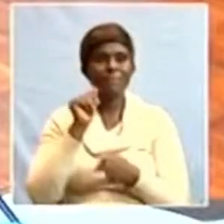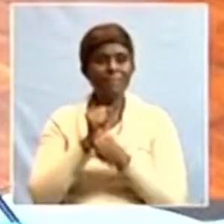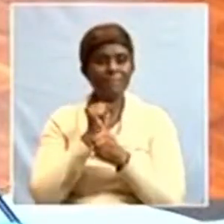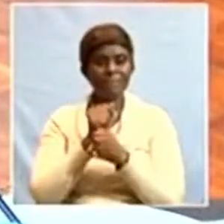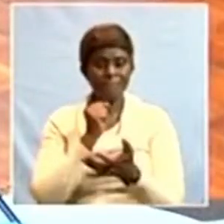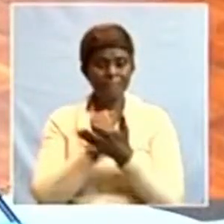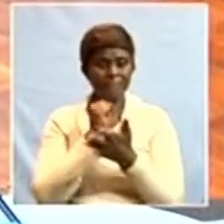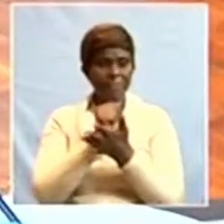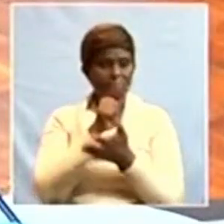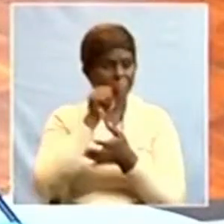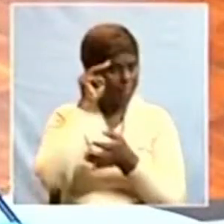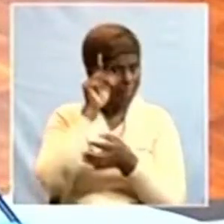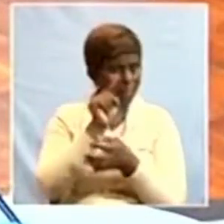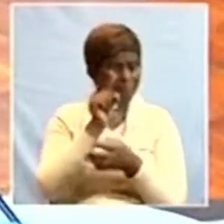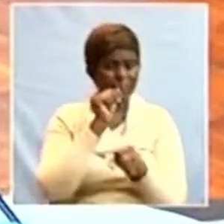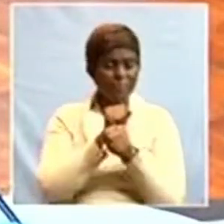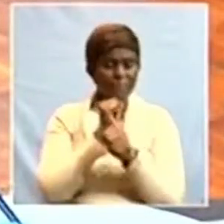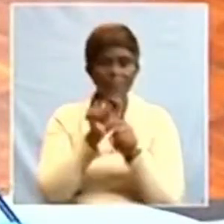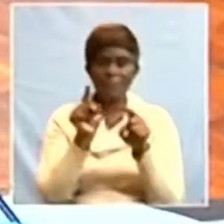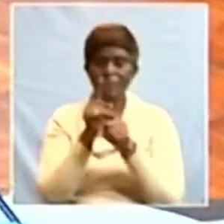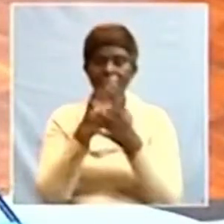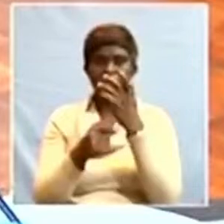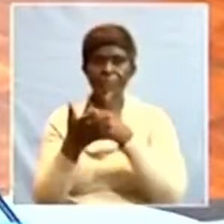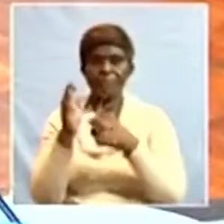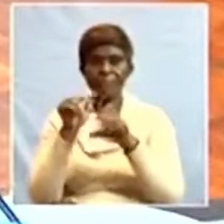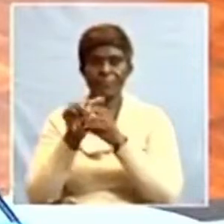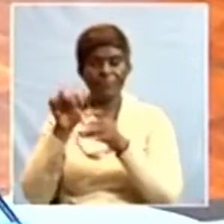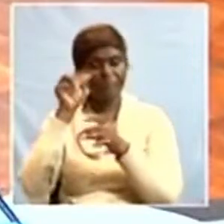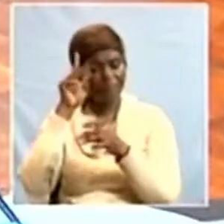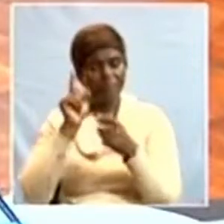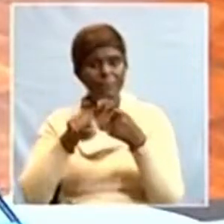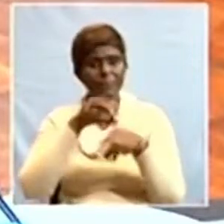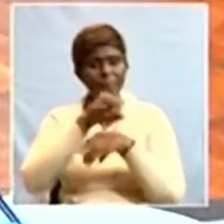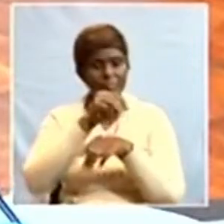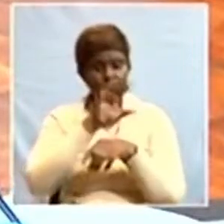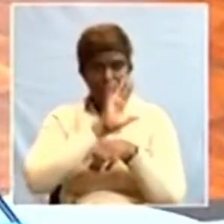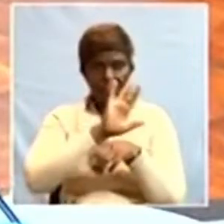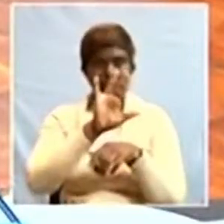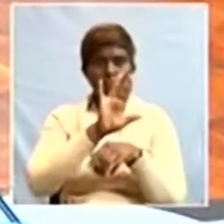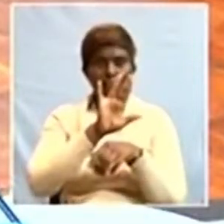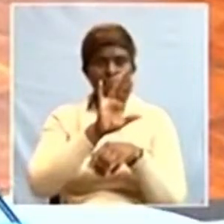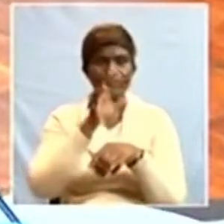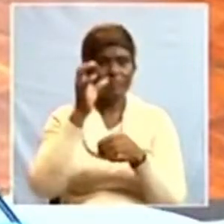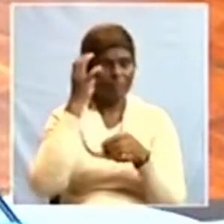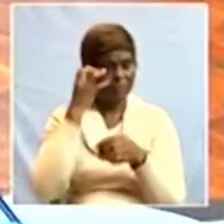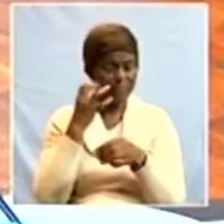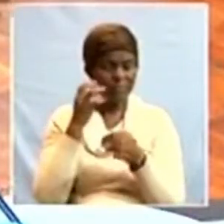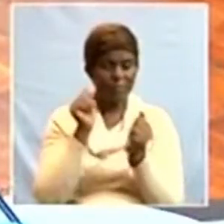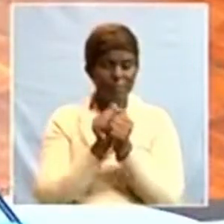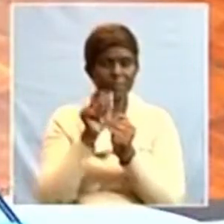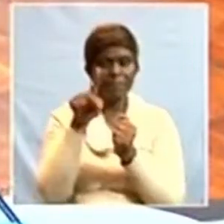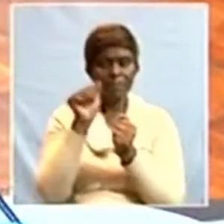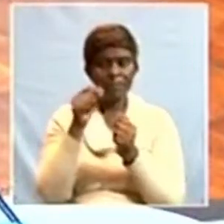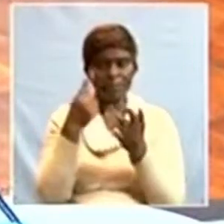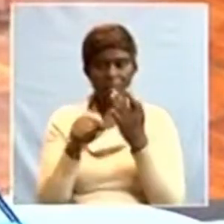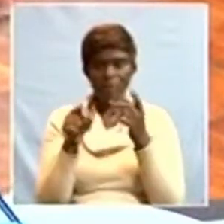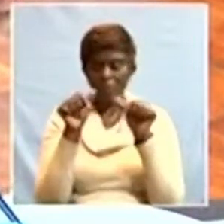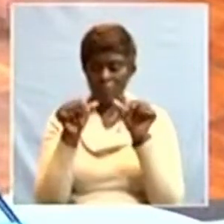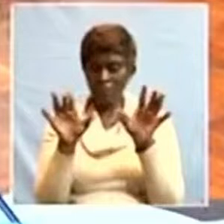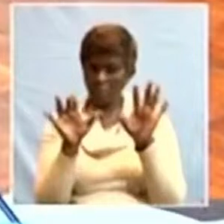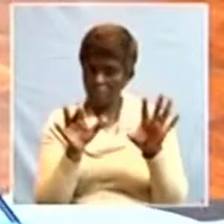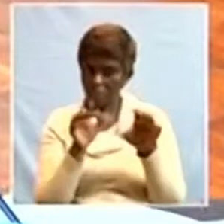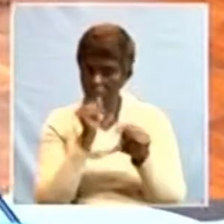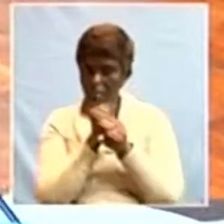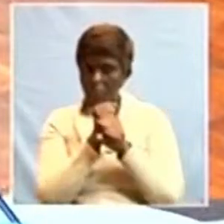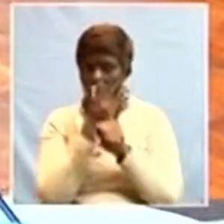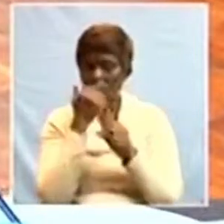help the ministry. You work like a consultant in the ministry to advise the officers with the PS that when auditors are on the